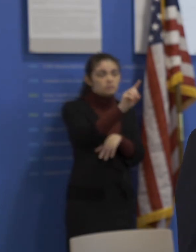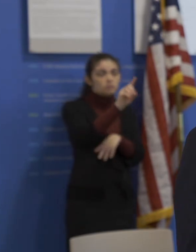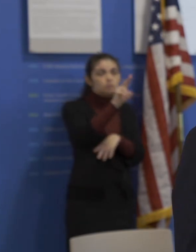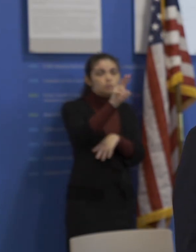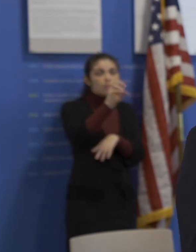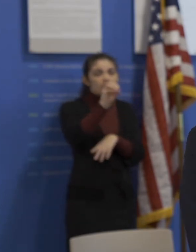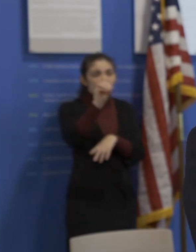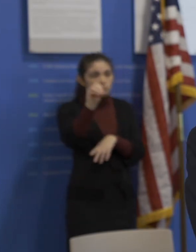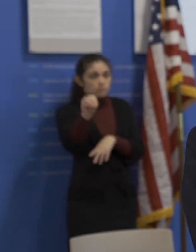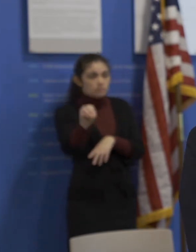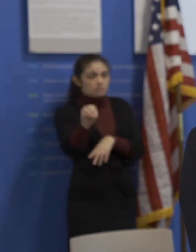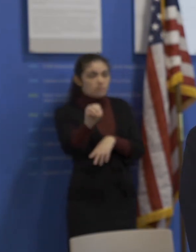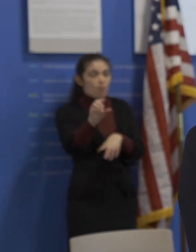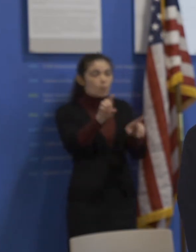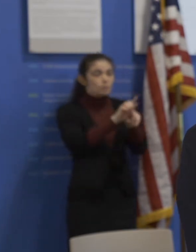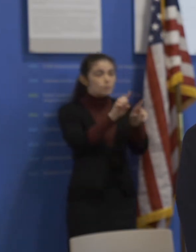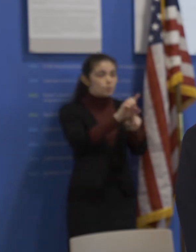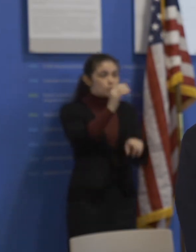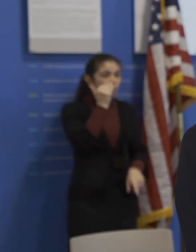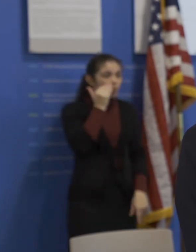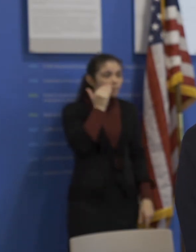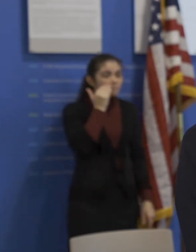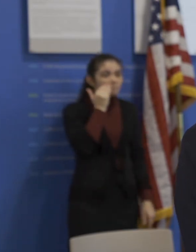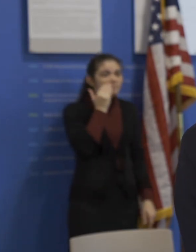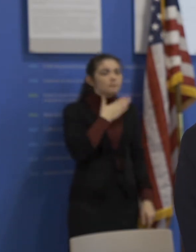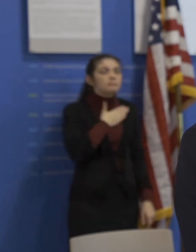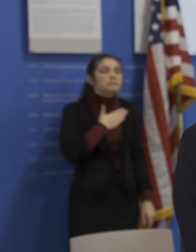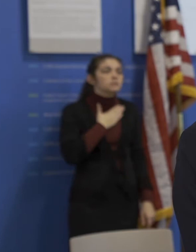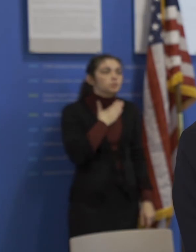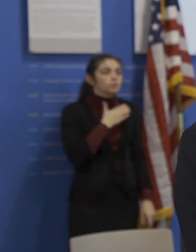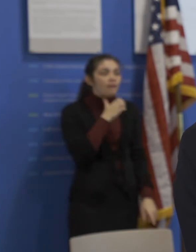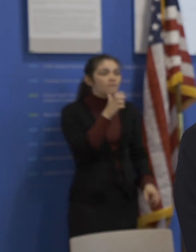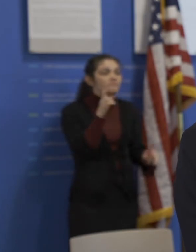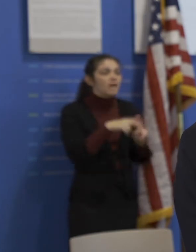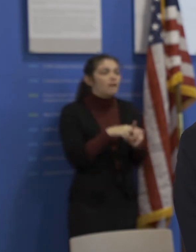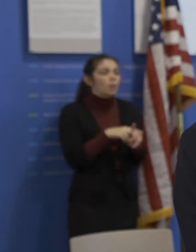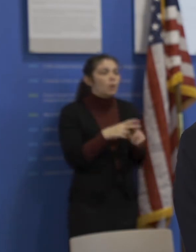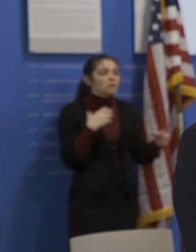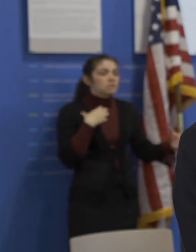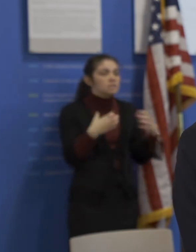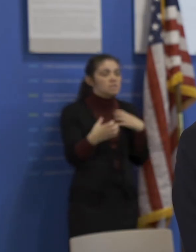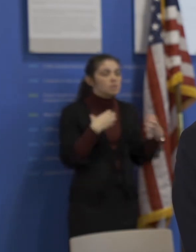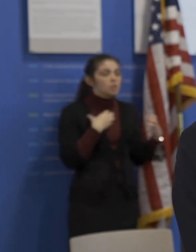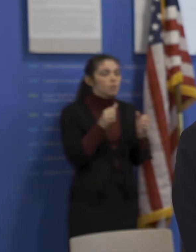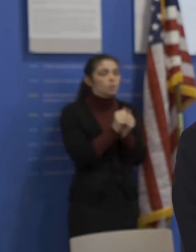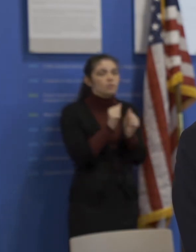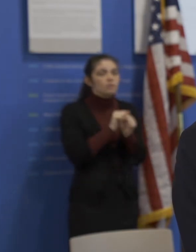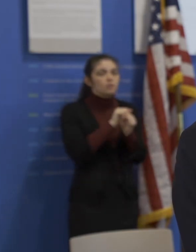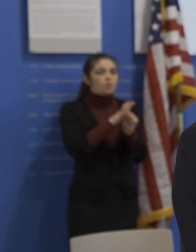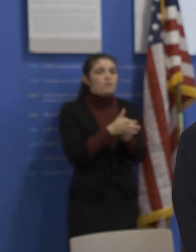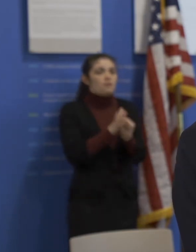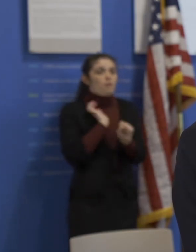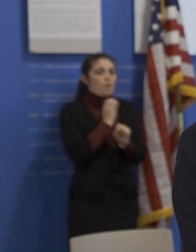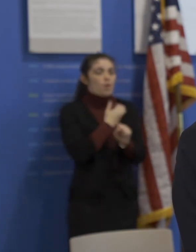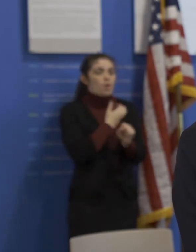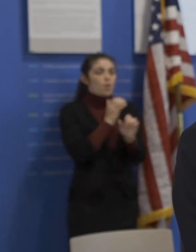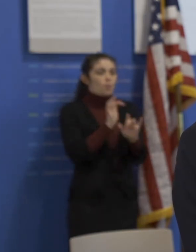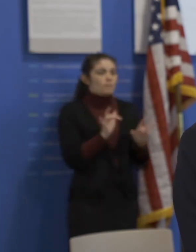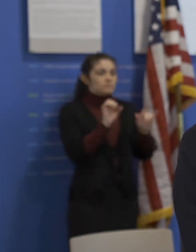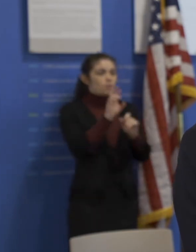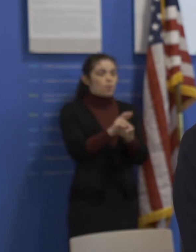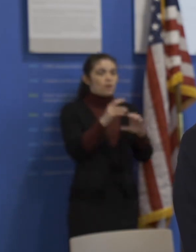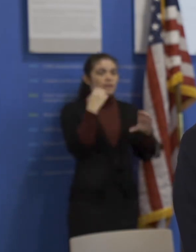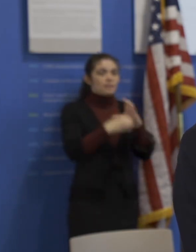216-201-2000. Of note, please do not file complaints related to COVID on our website or by